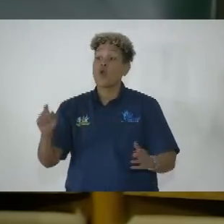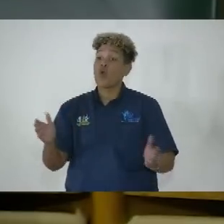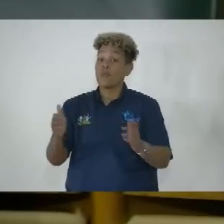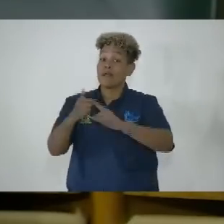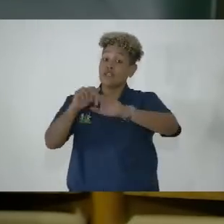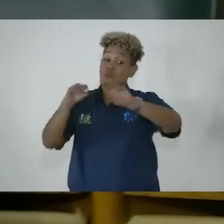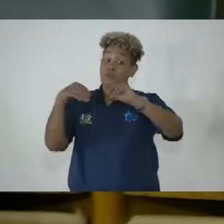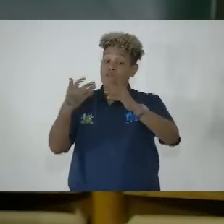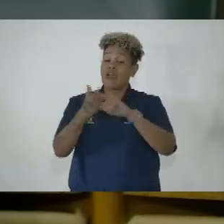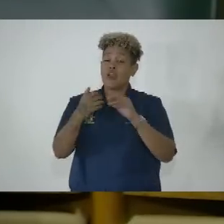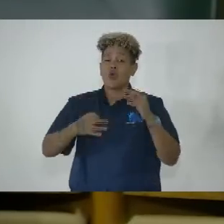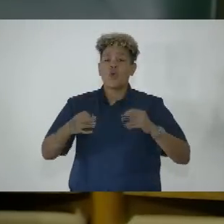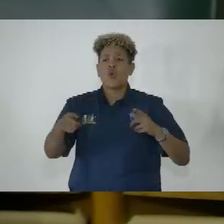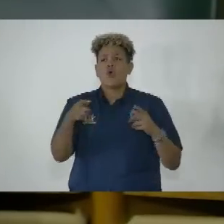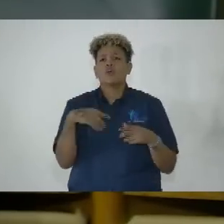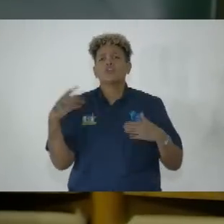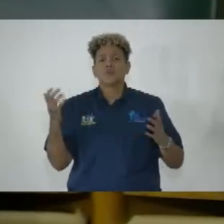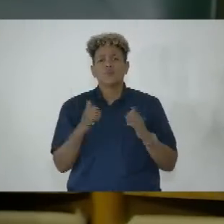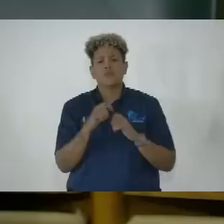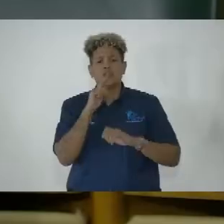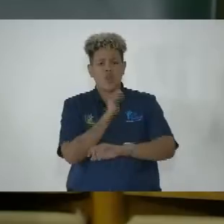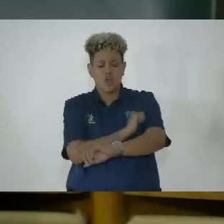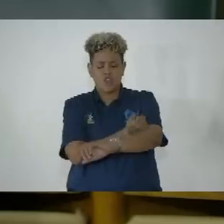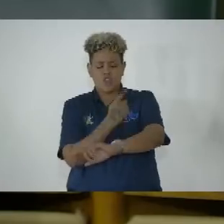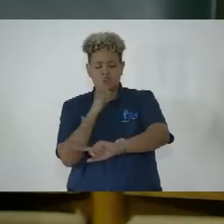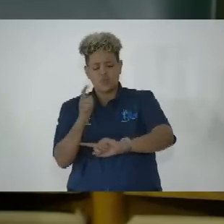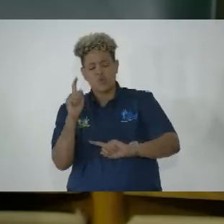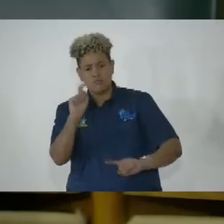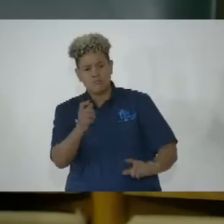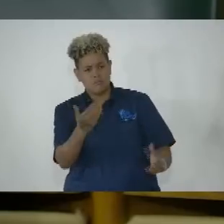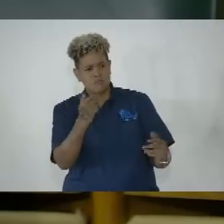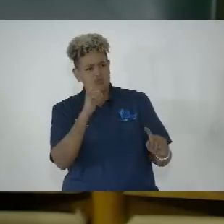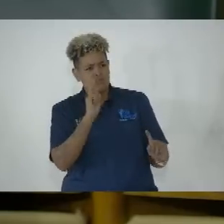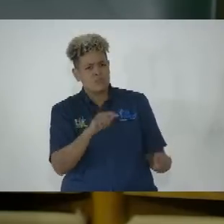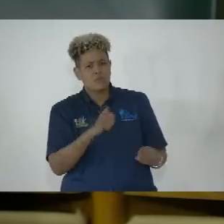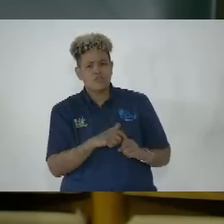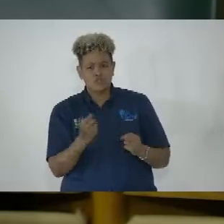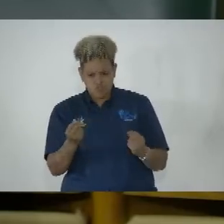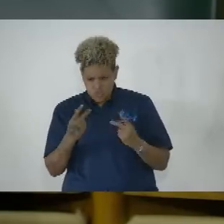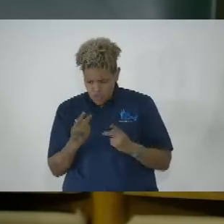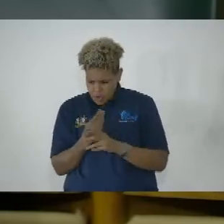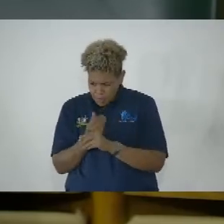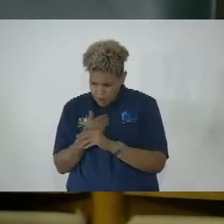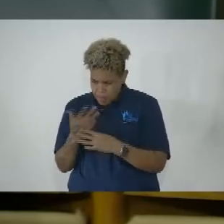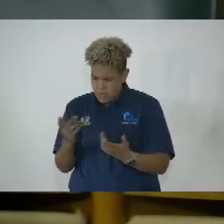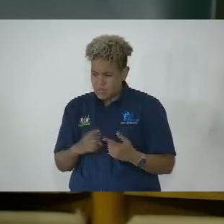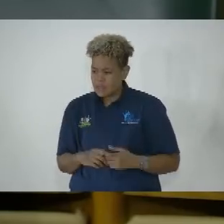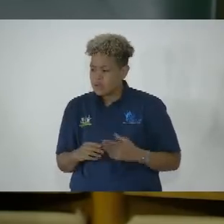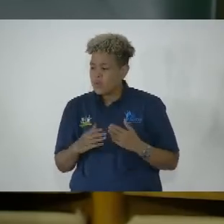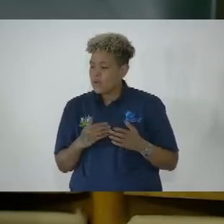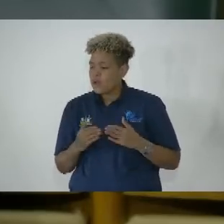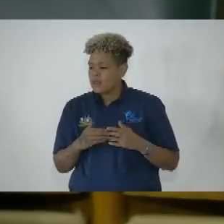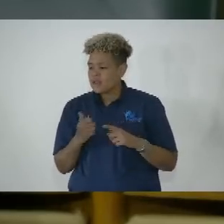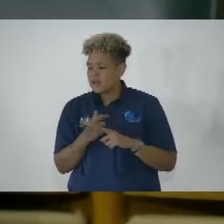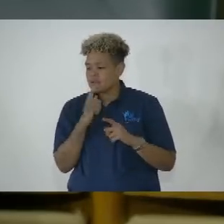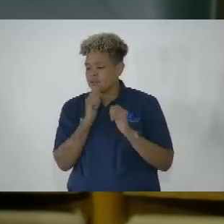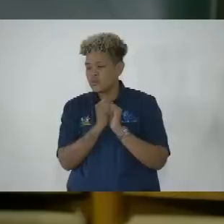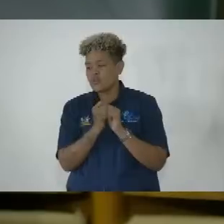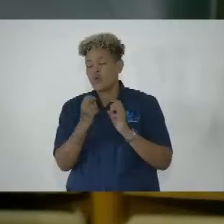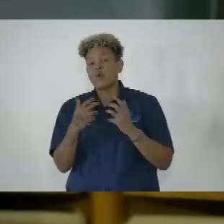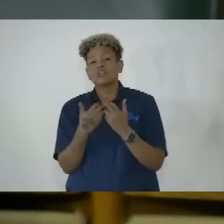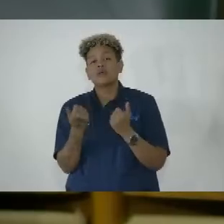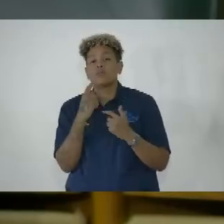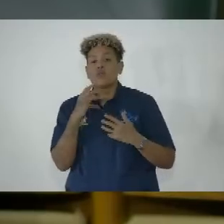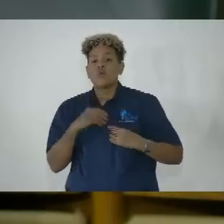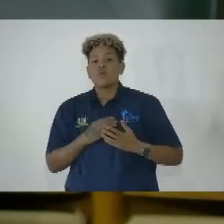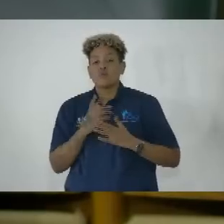provide the court with the authority to compel the respondent to return property, whether it is jointly or separately owned